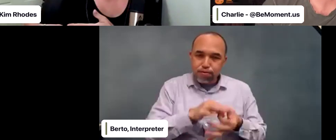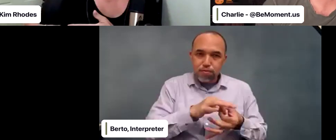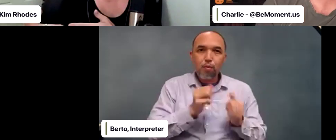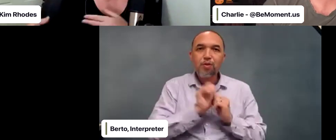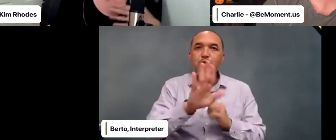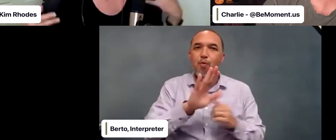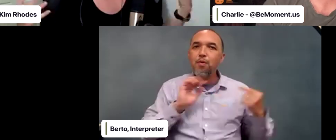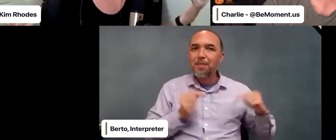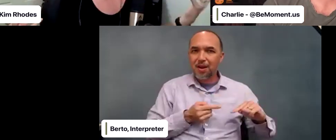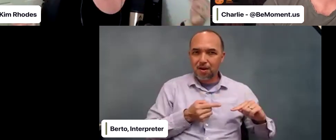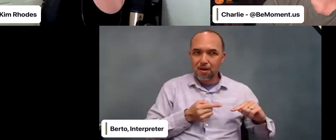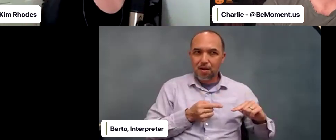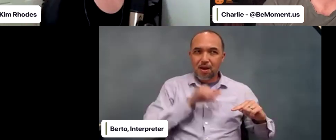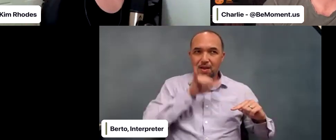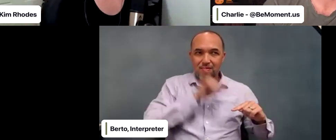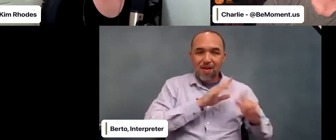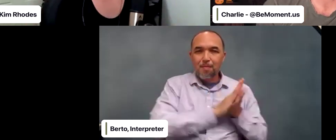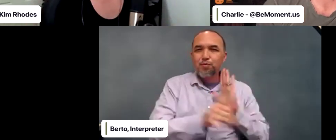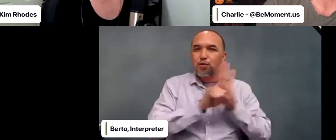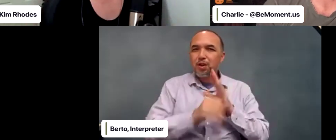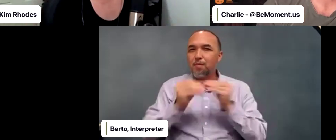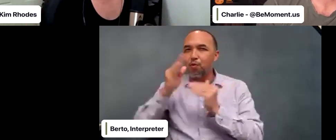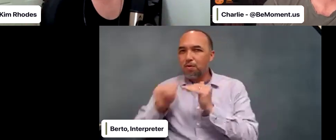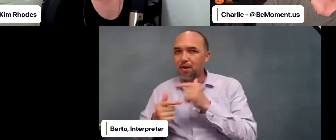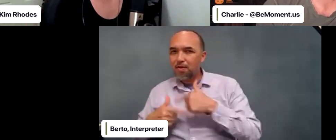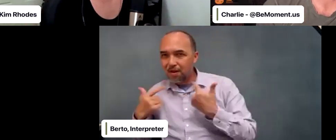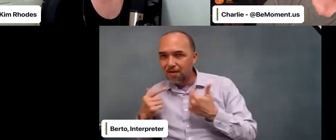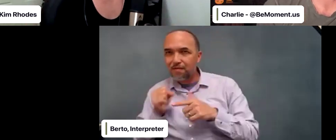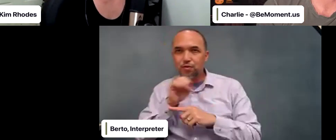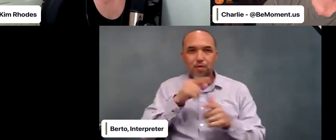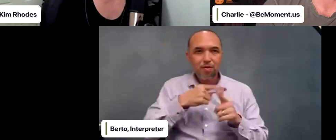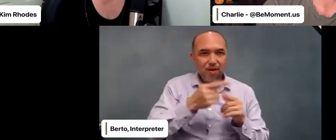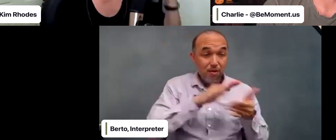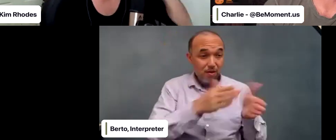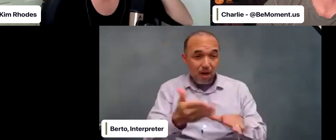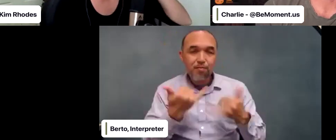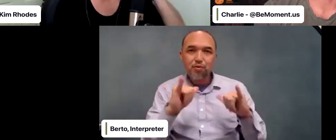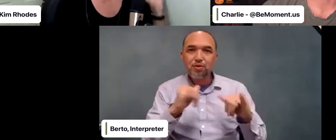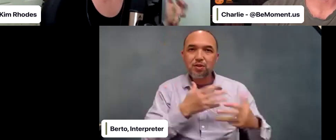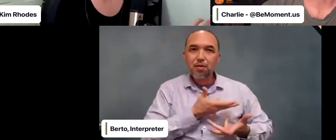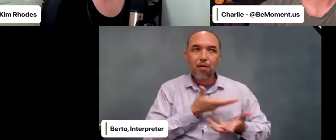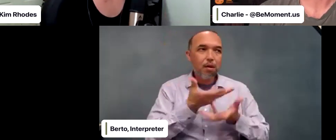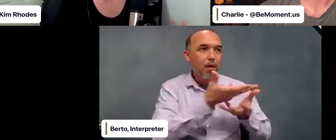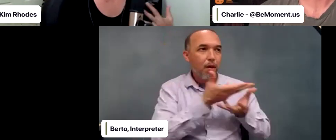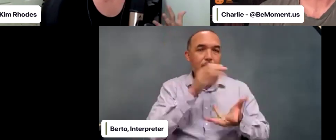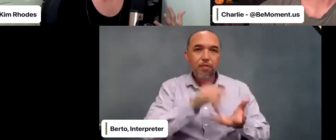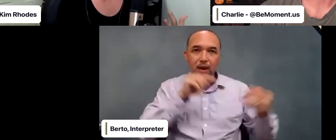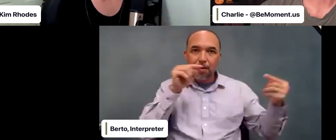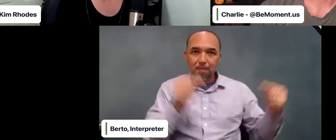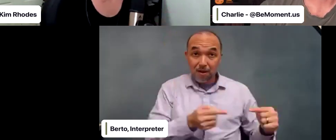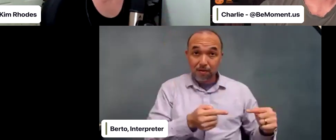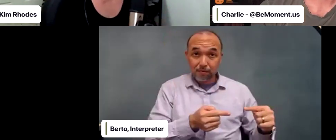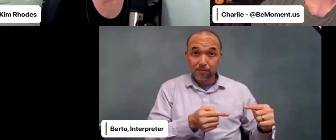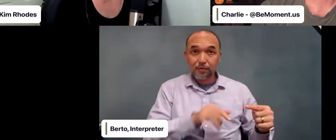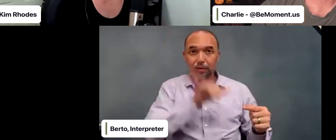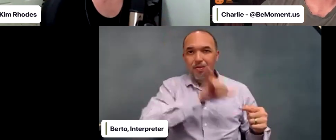life. So you're isolated from that is the awareness. Yeah. So that's the other kind of ghost I've encountered.